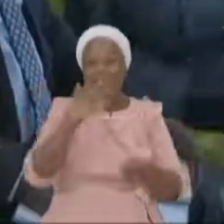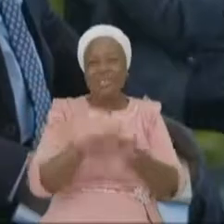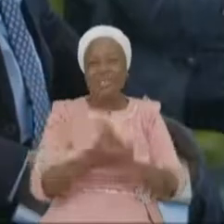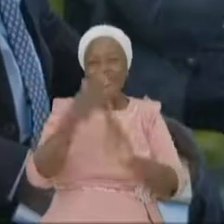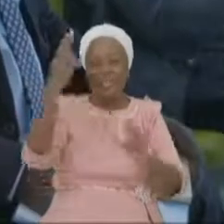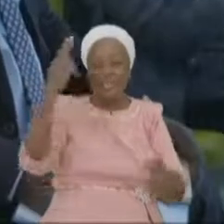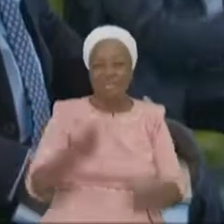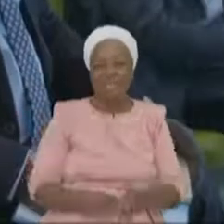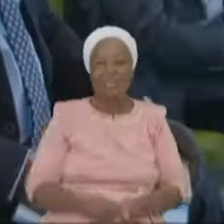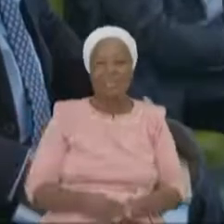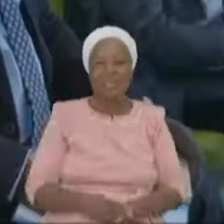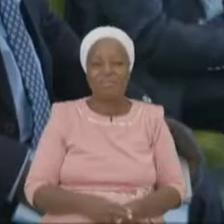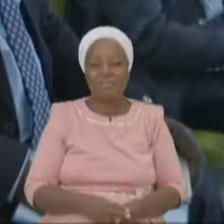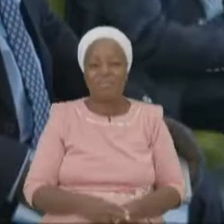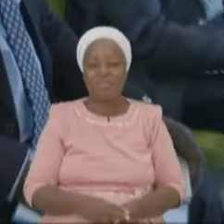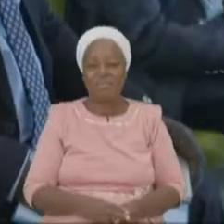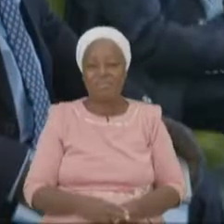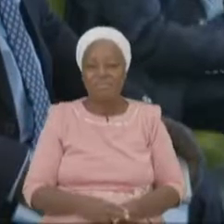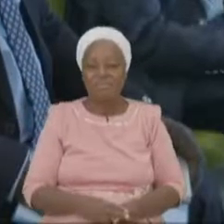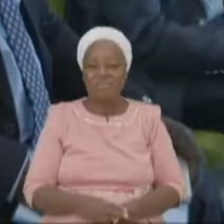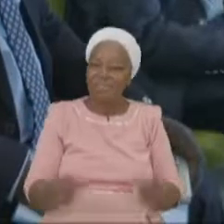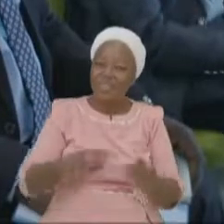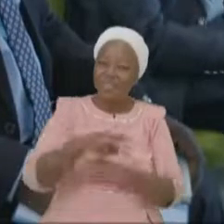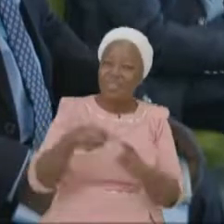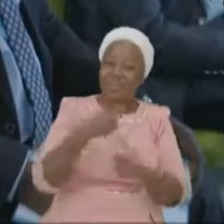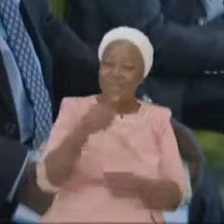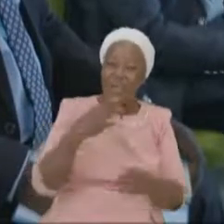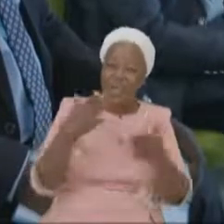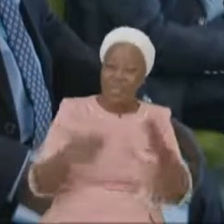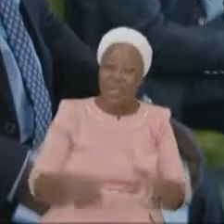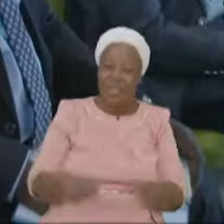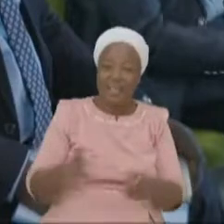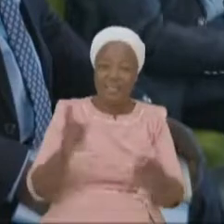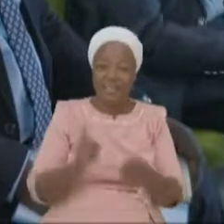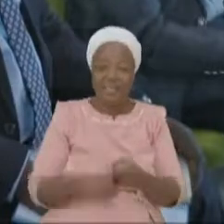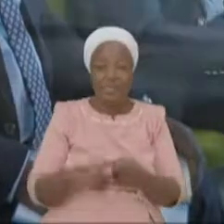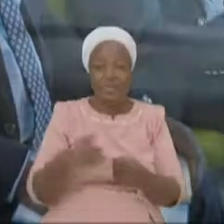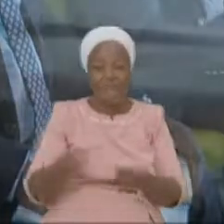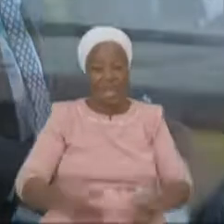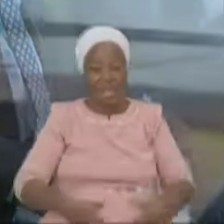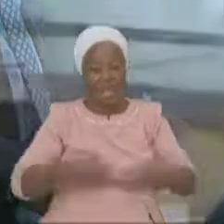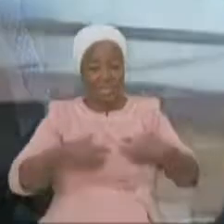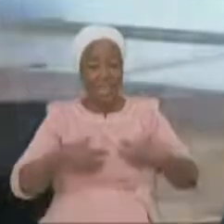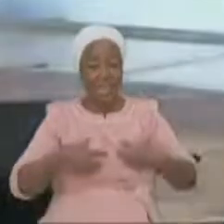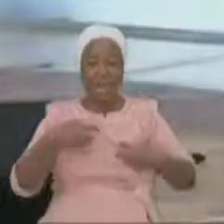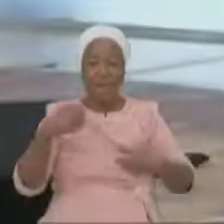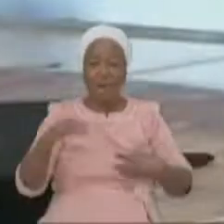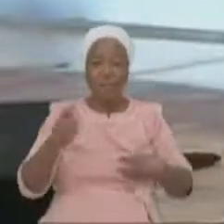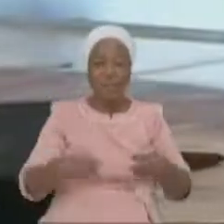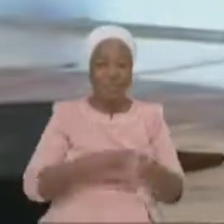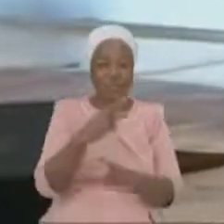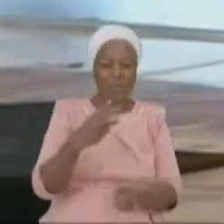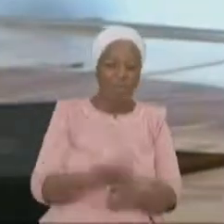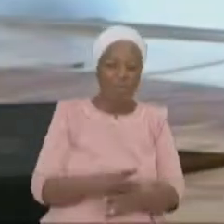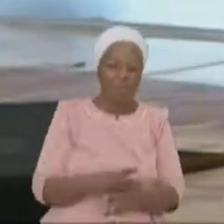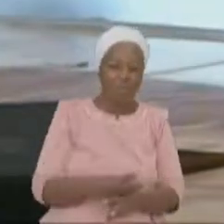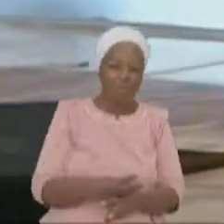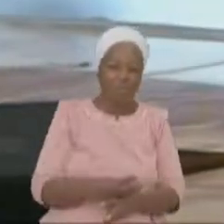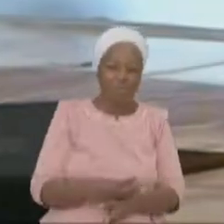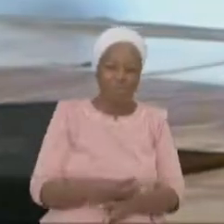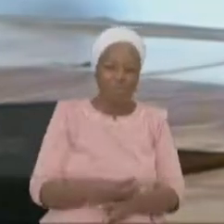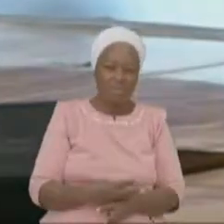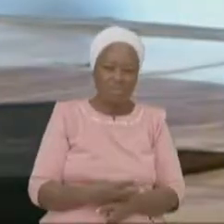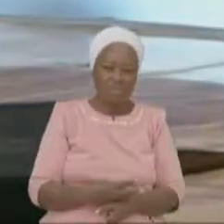name. When you are dead to the anger of the world, they